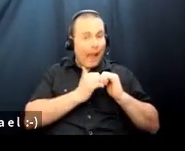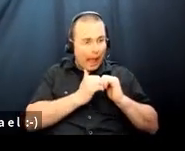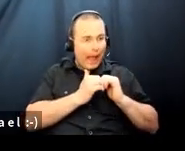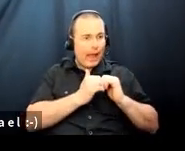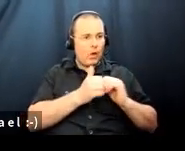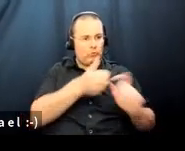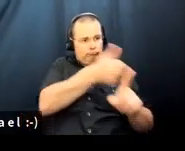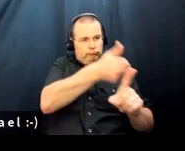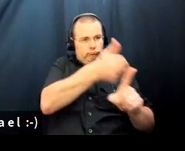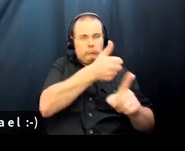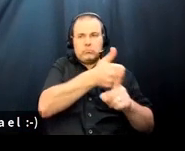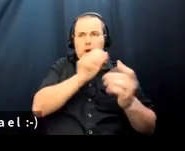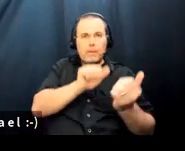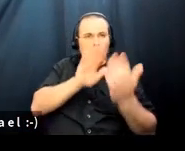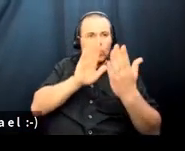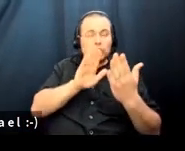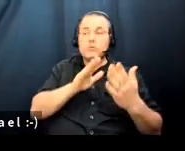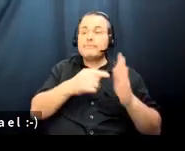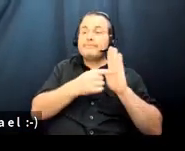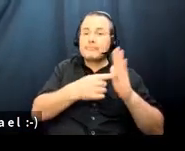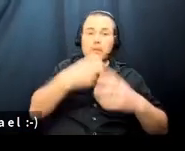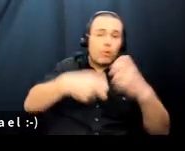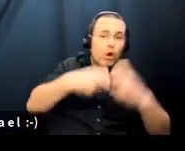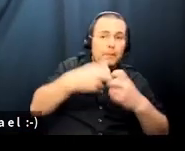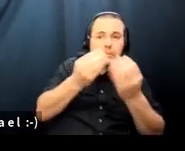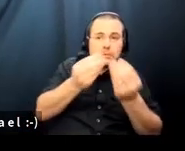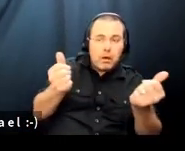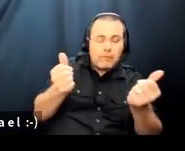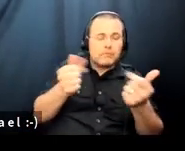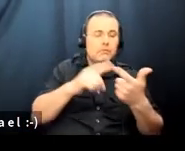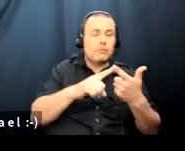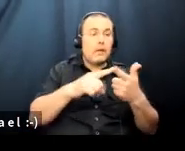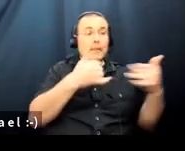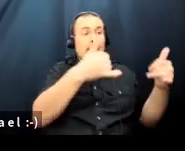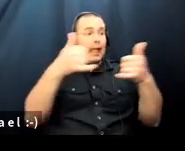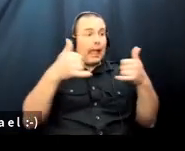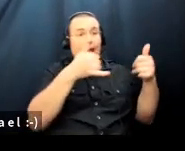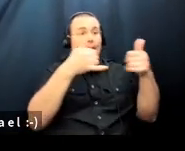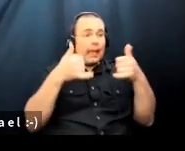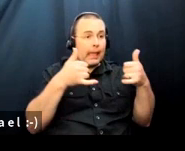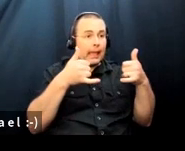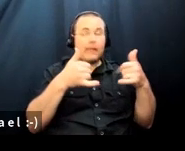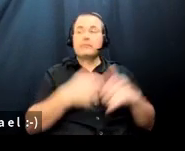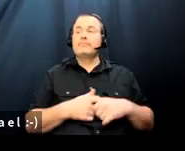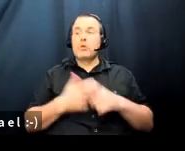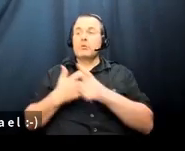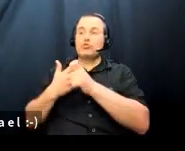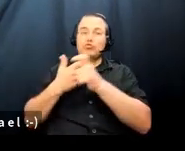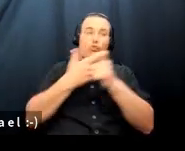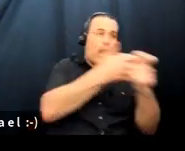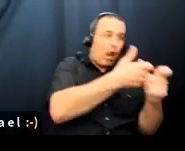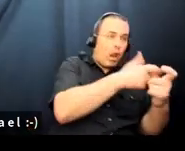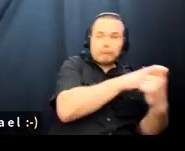problem solving, play, running across the room,